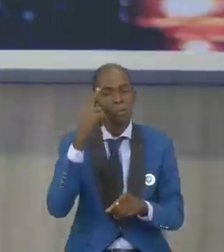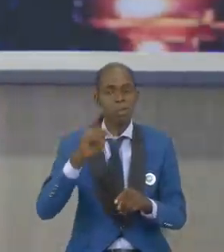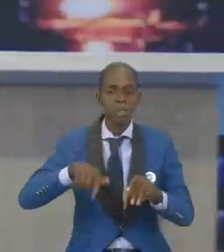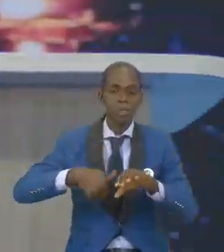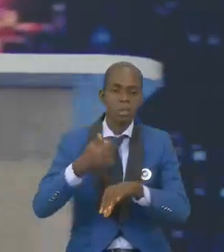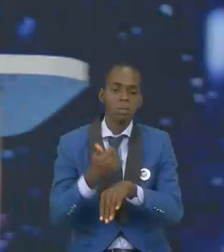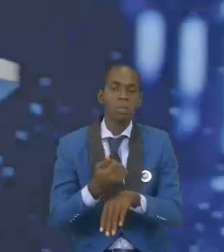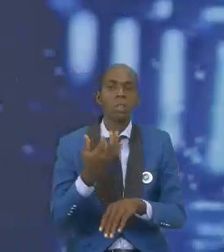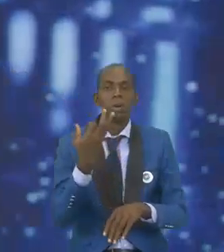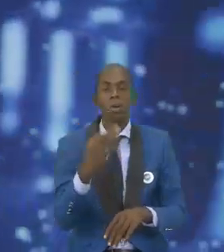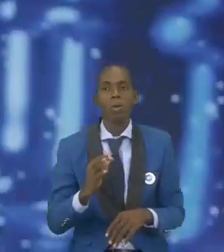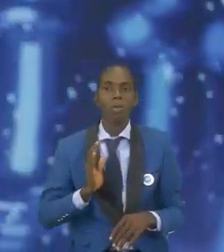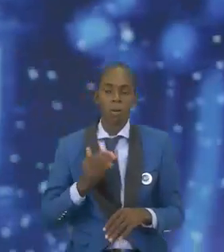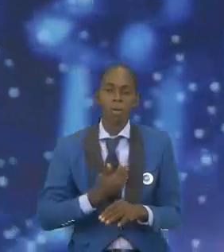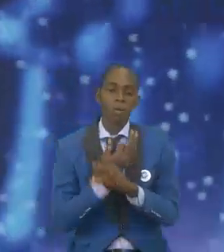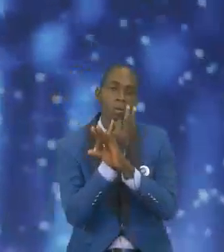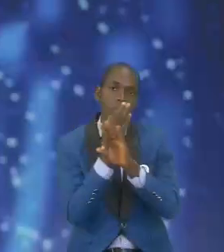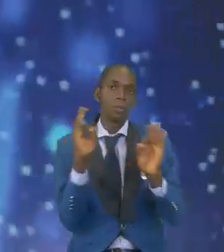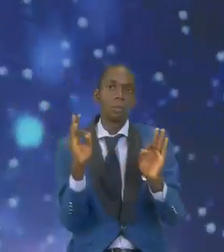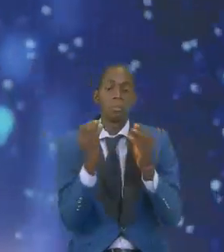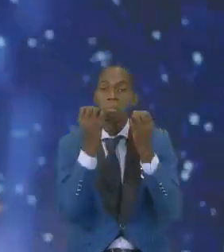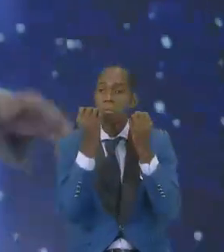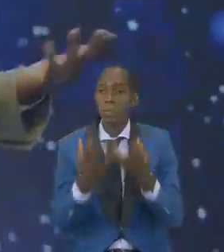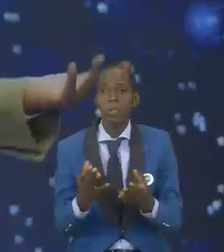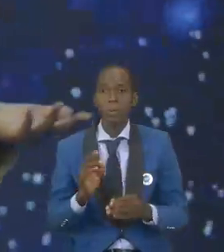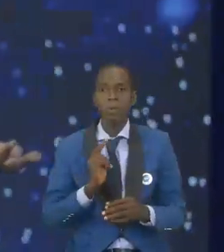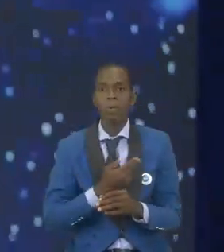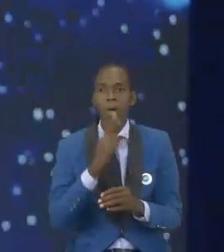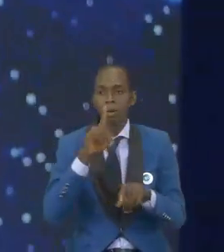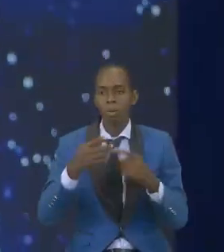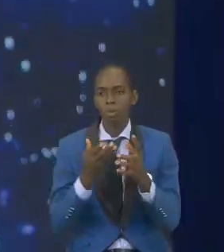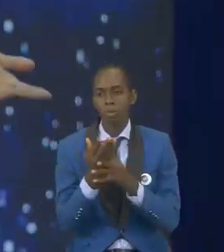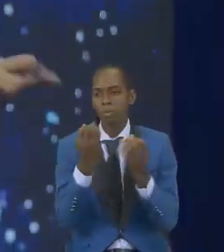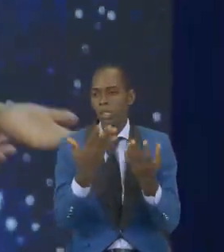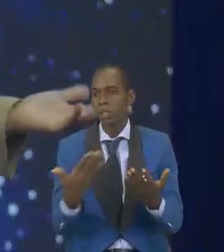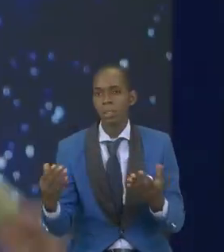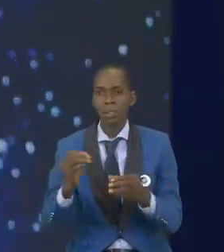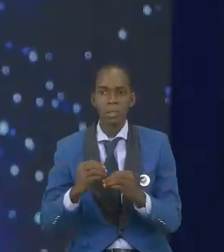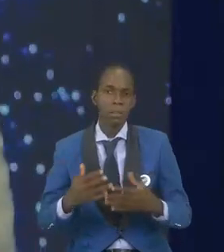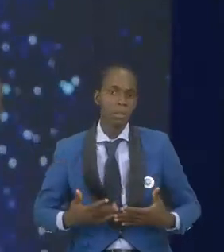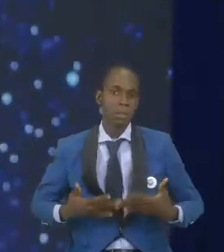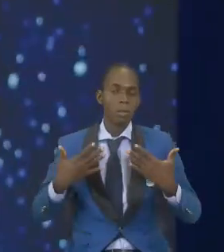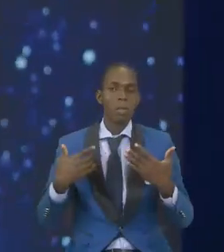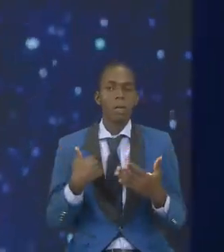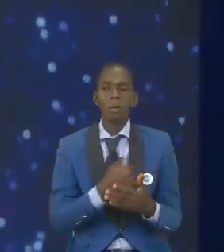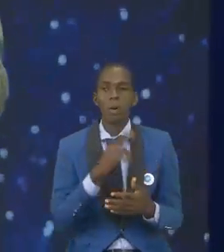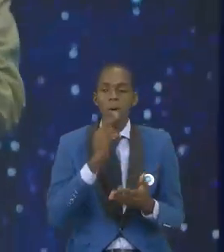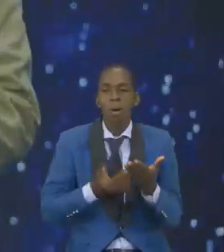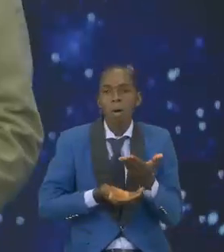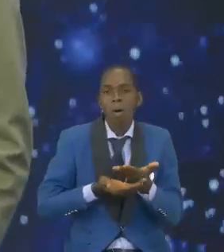through things in life, and we're almost giving up our faith. And the reason for the retreat